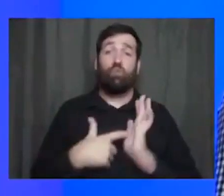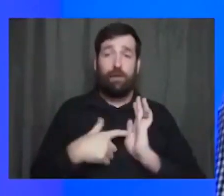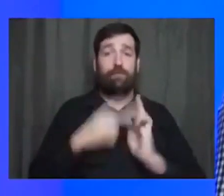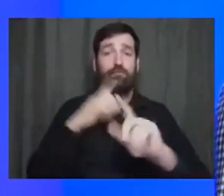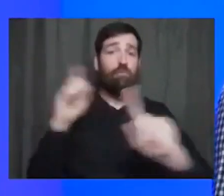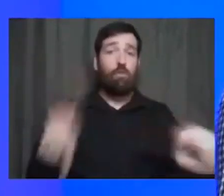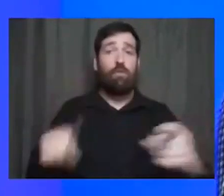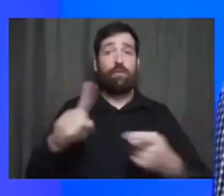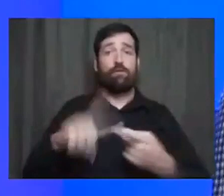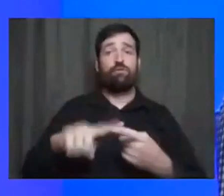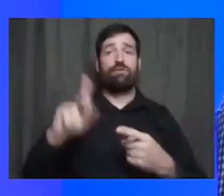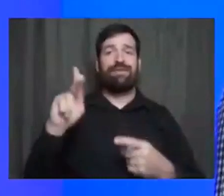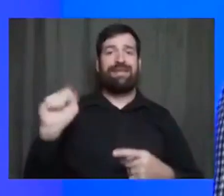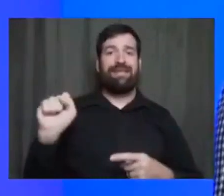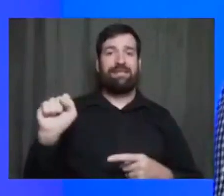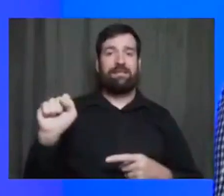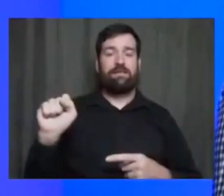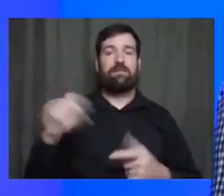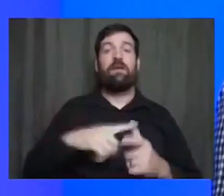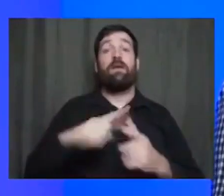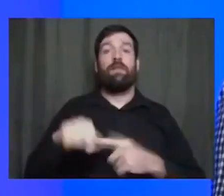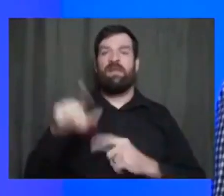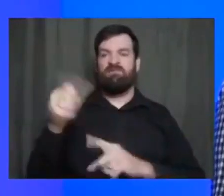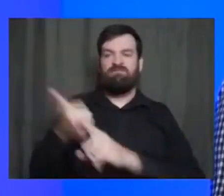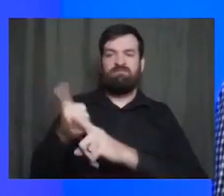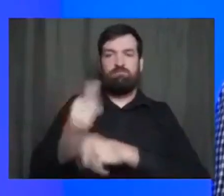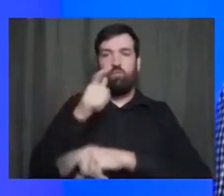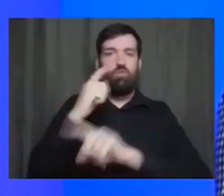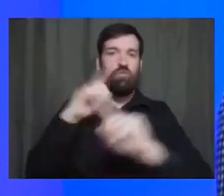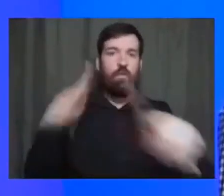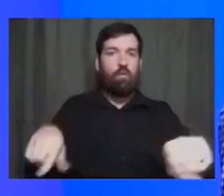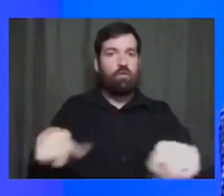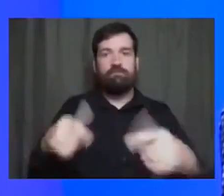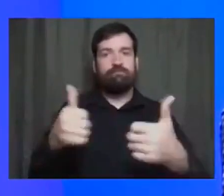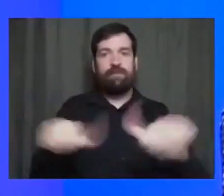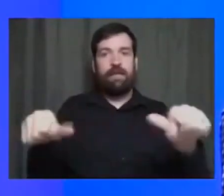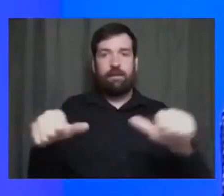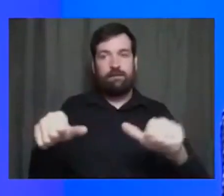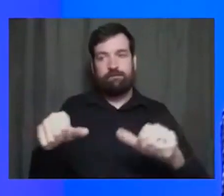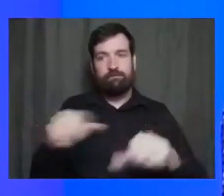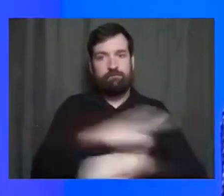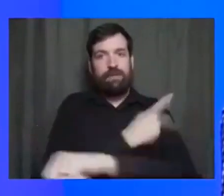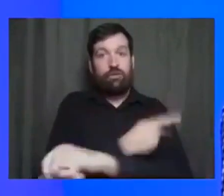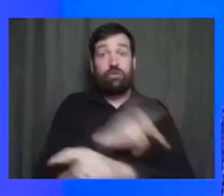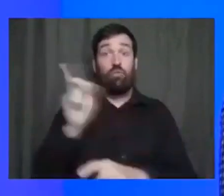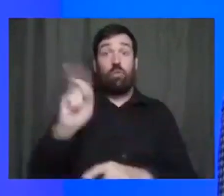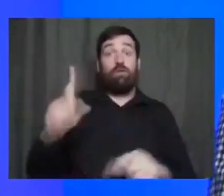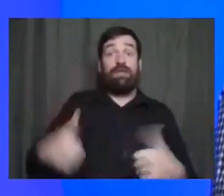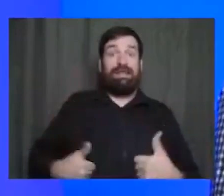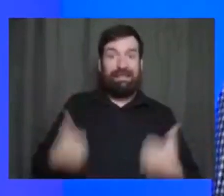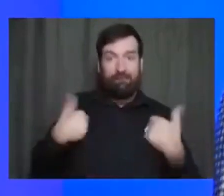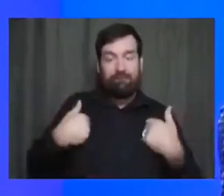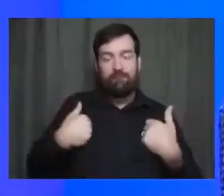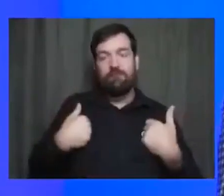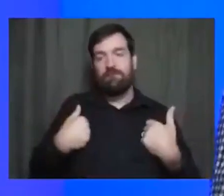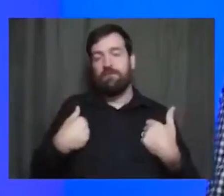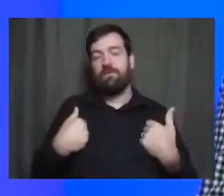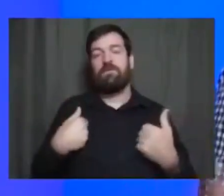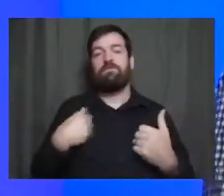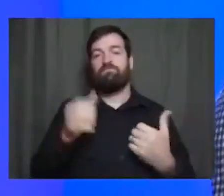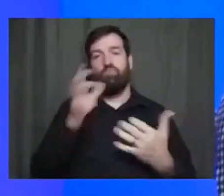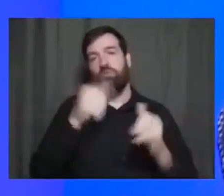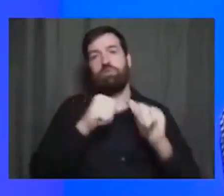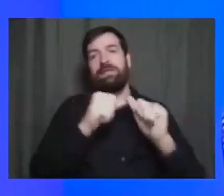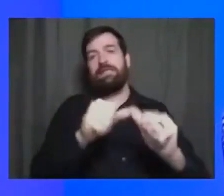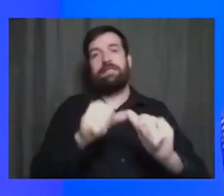Kansas, who then will report to any patient's primary state of residence, and so that all will continue to get reported and